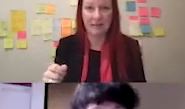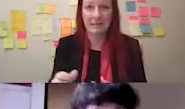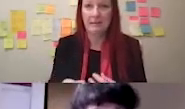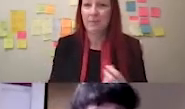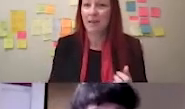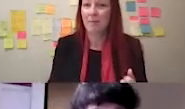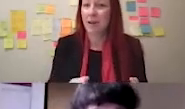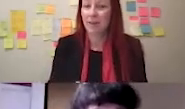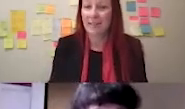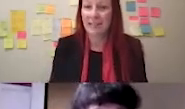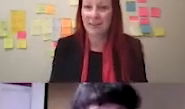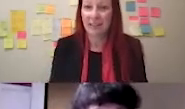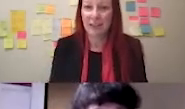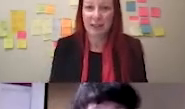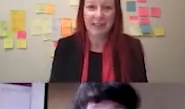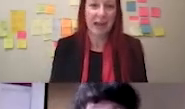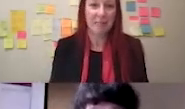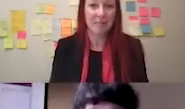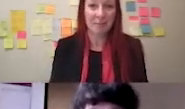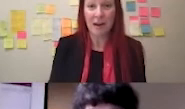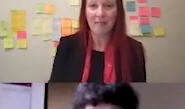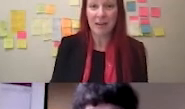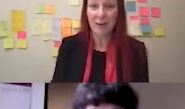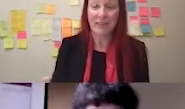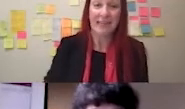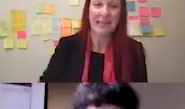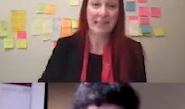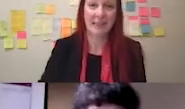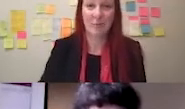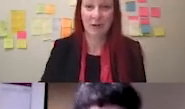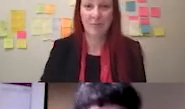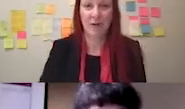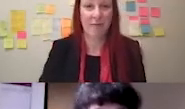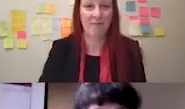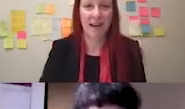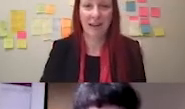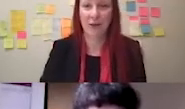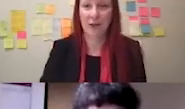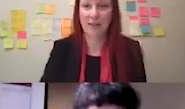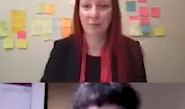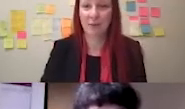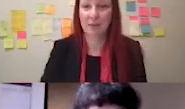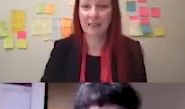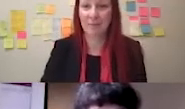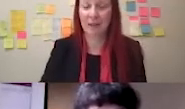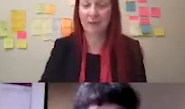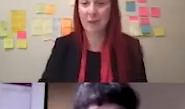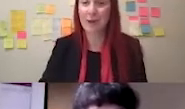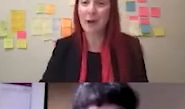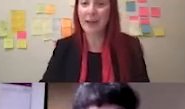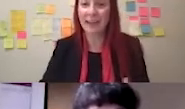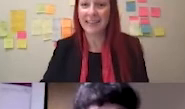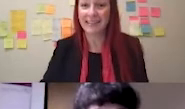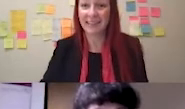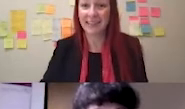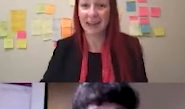paper. My green tea ritual has accompanied me when I've been overseas. In the bottom right-hand corner is a beautiful example of